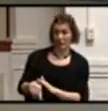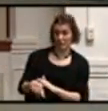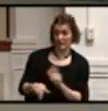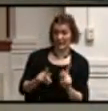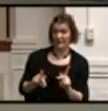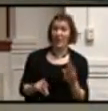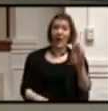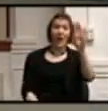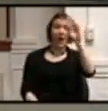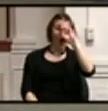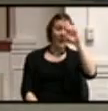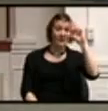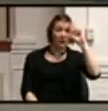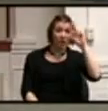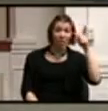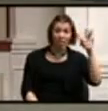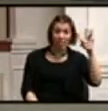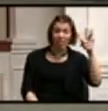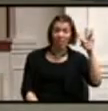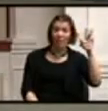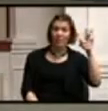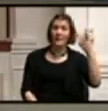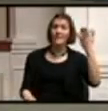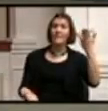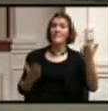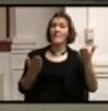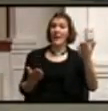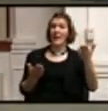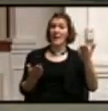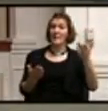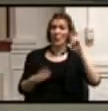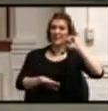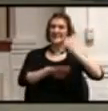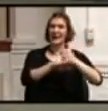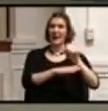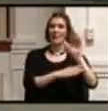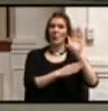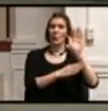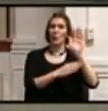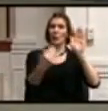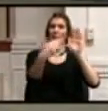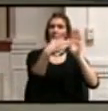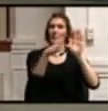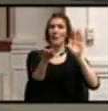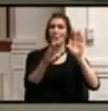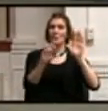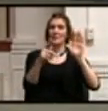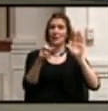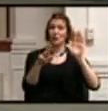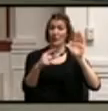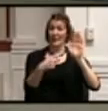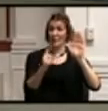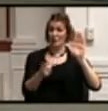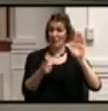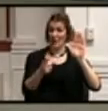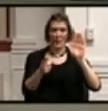the hospital may have, now would there be a repeater at the hospital, or is that their